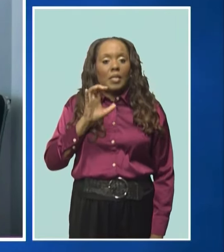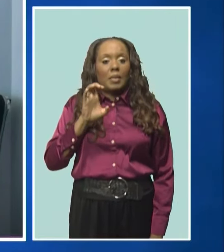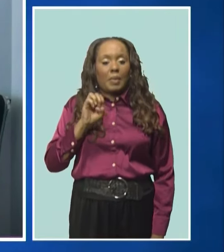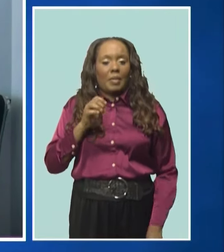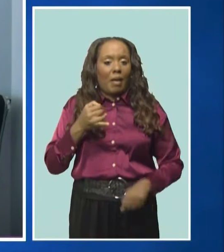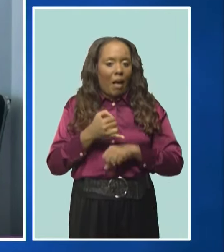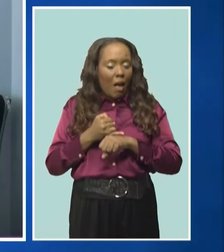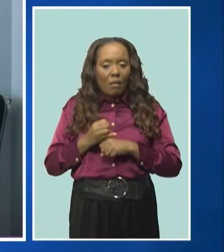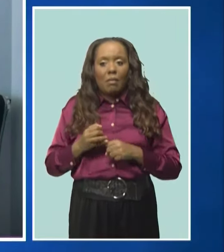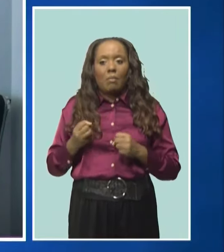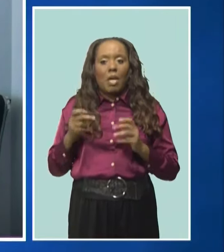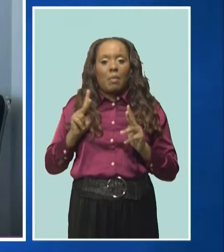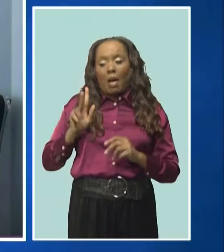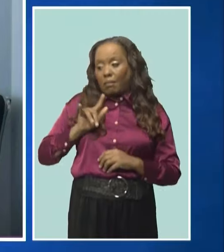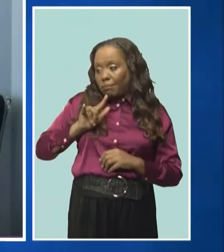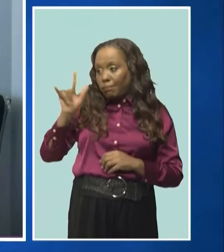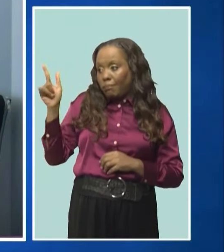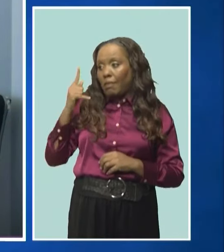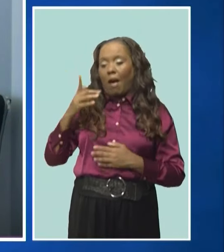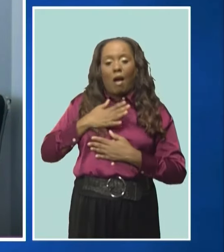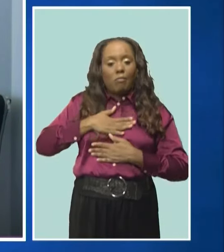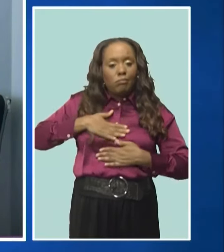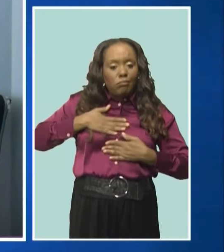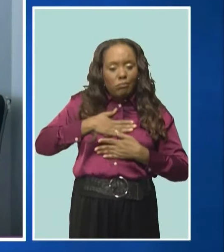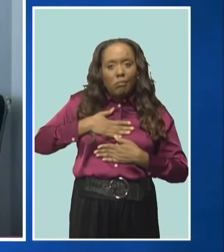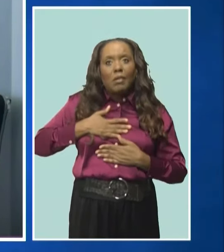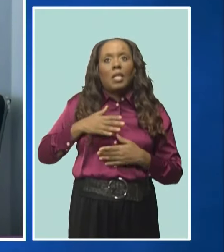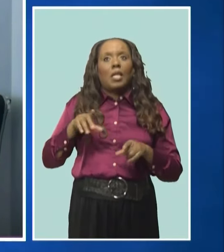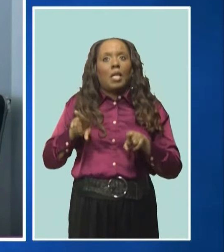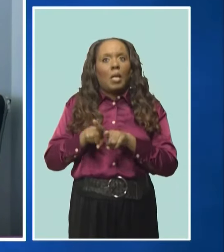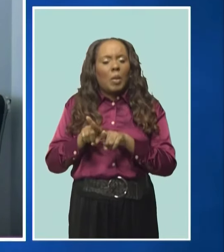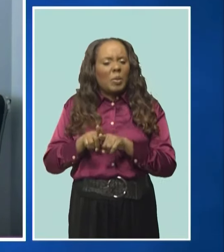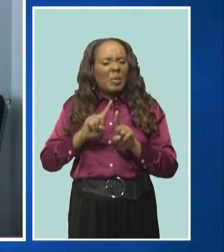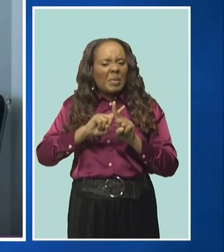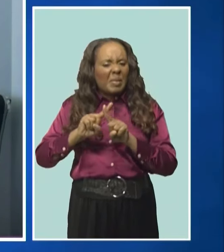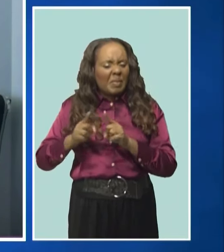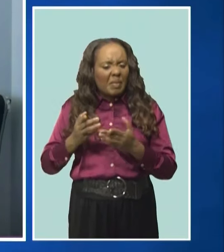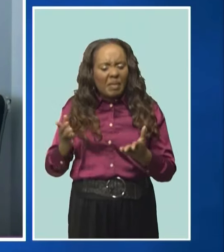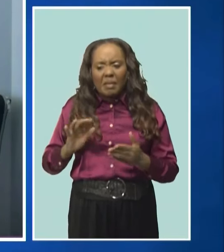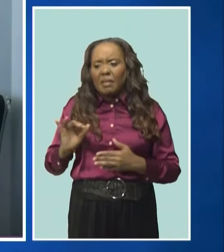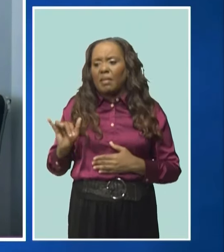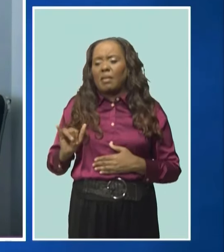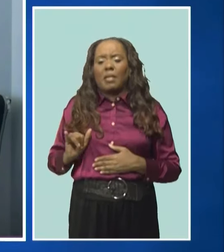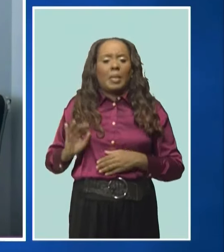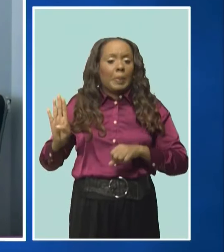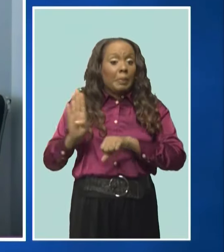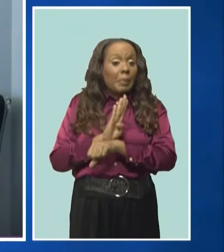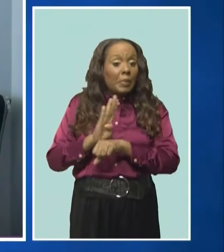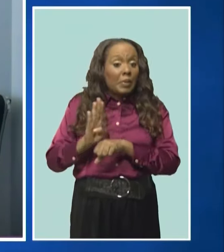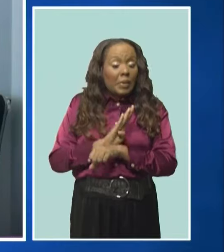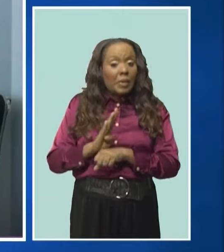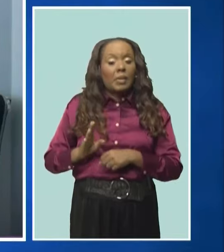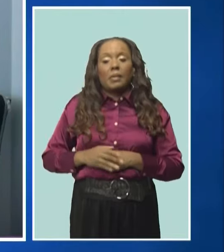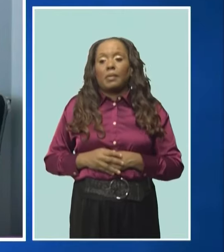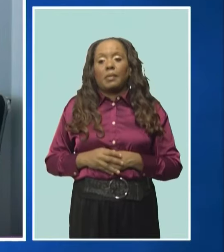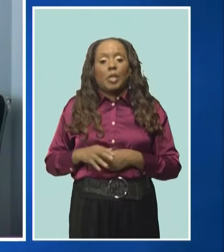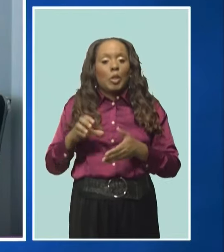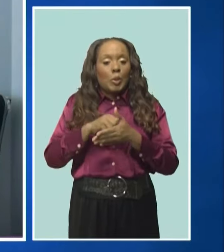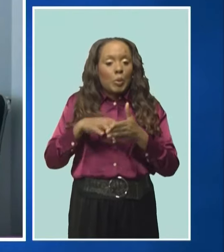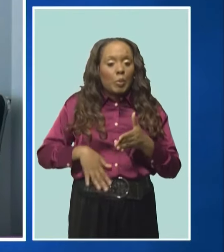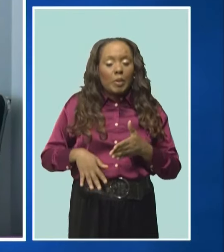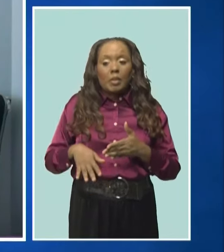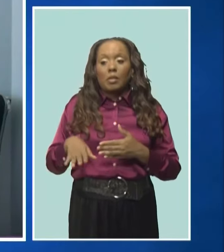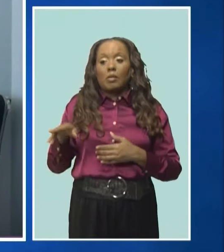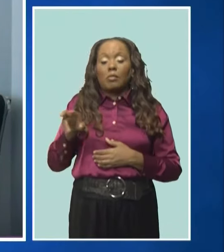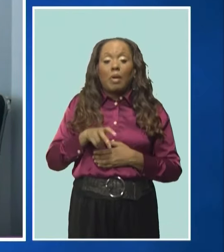for leisure, but we also look at various segments of the market, whether it is corporate, whether it is student travel. As you know,